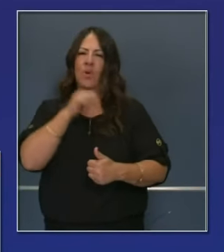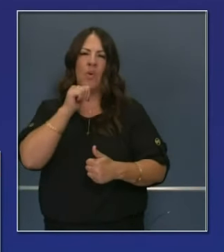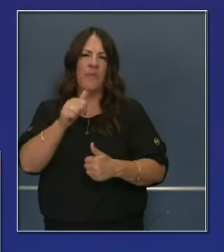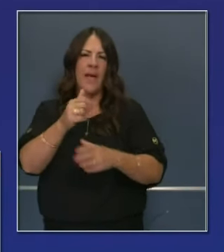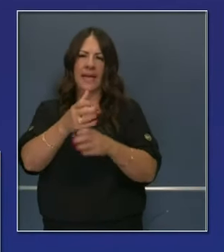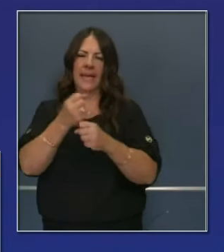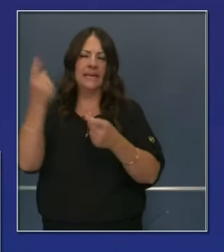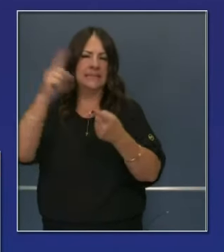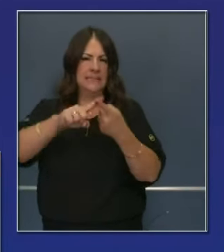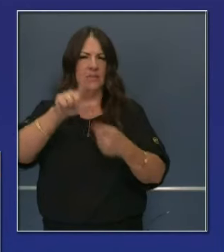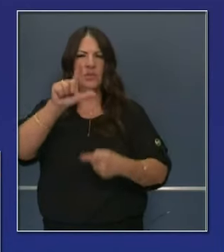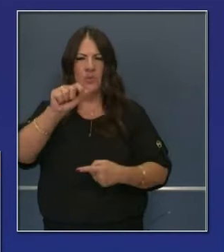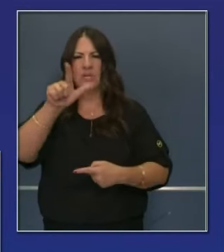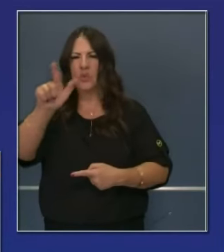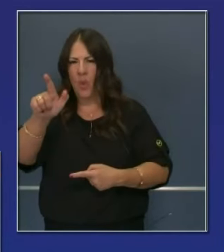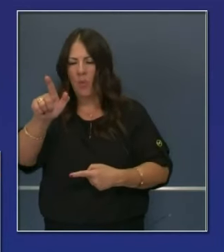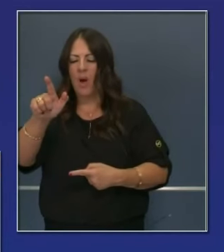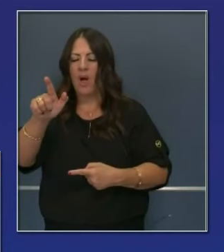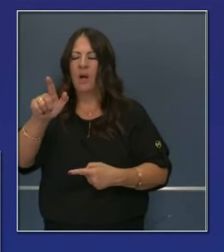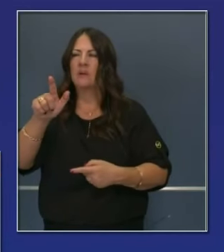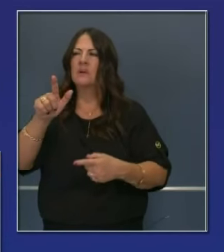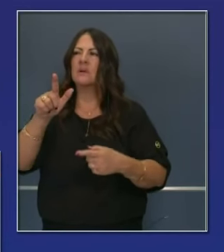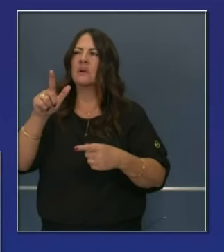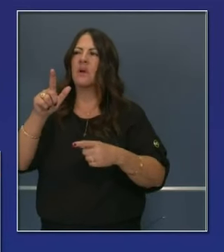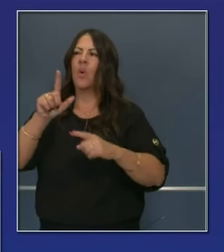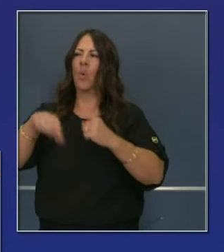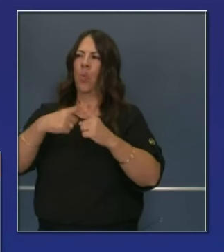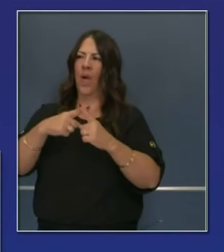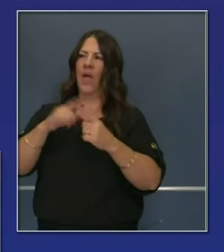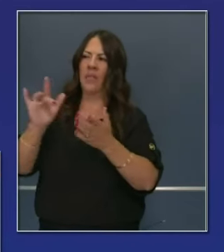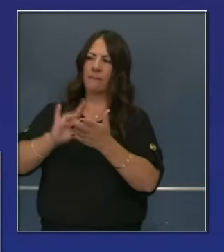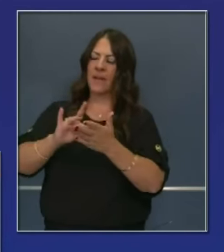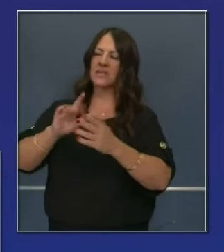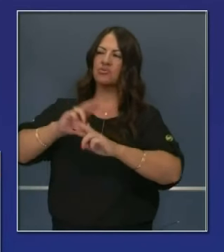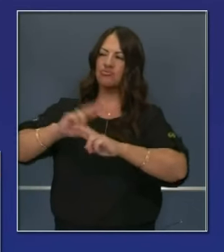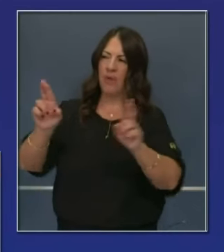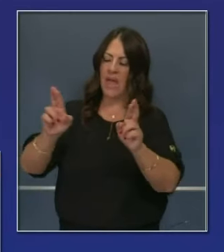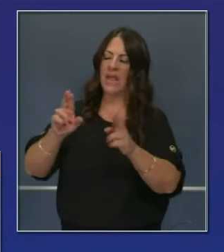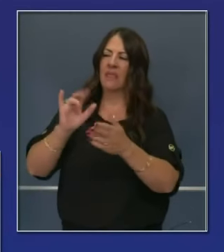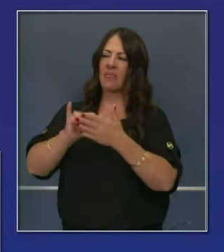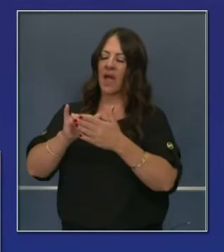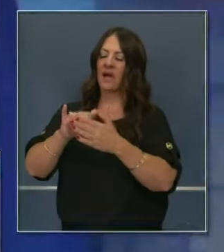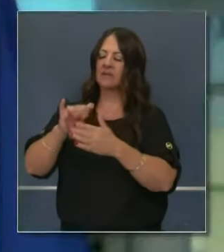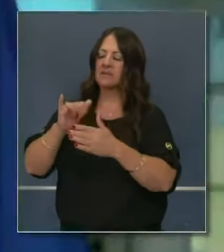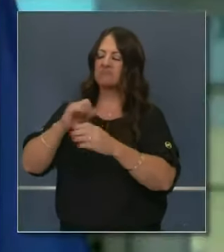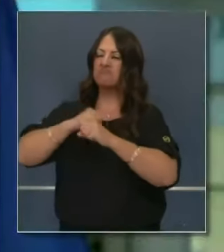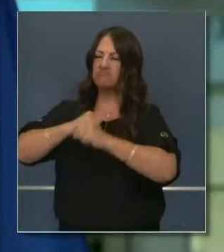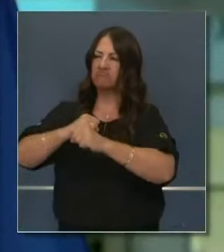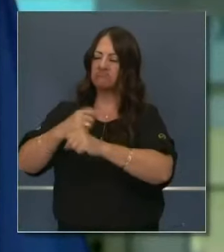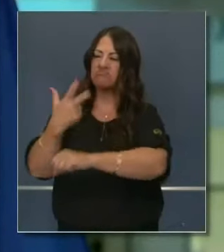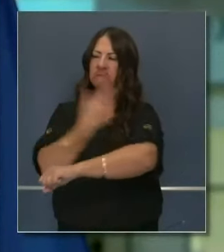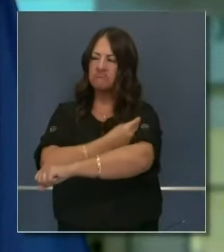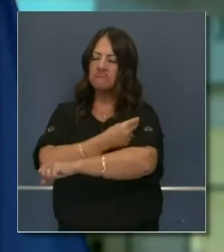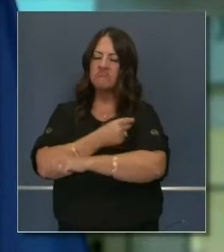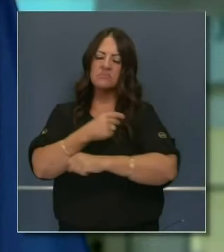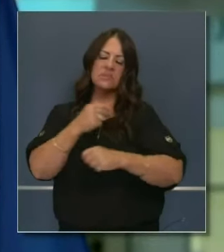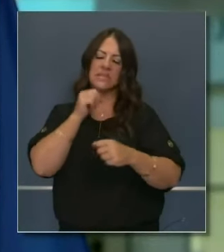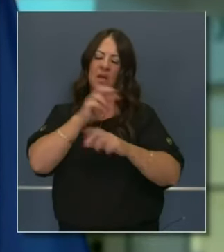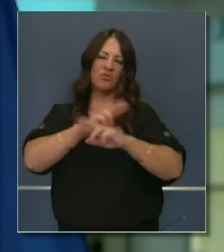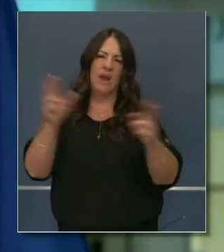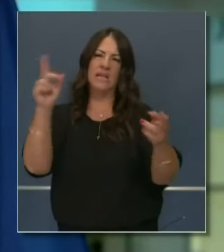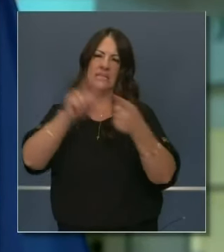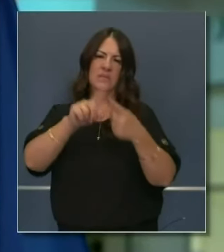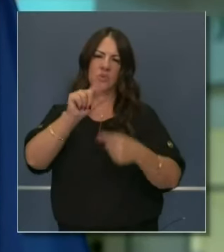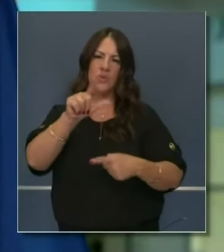through the distribution of millions and millions of these doses of vaccine. Final question, Tara Luna, LA